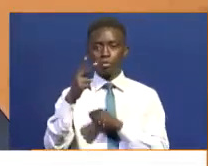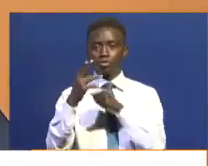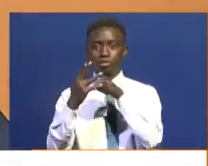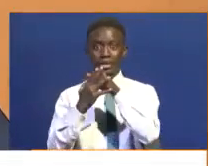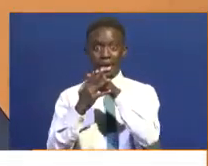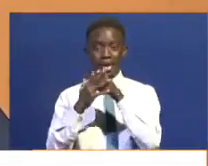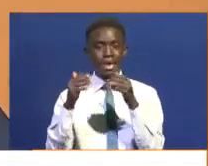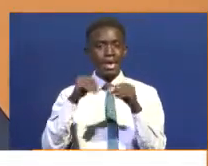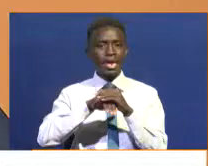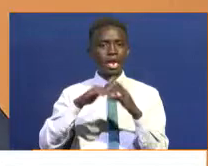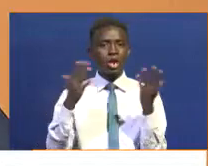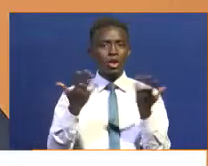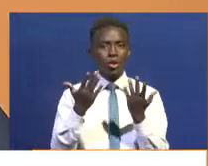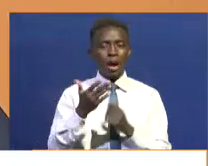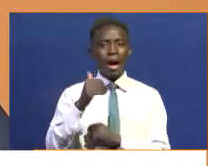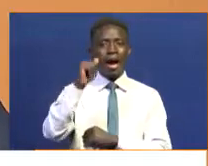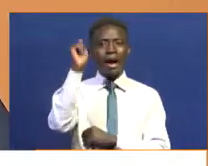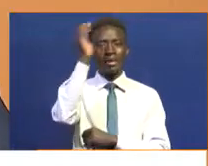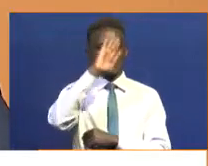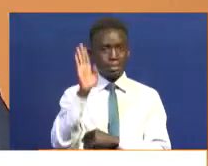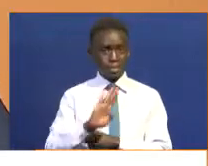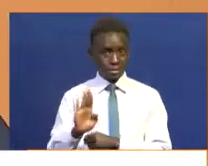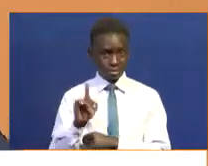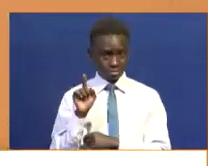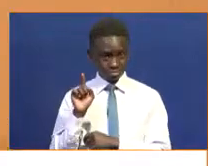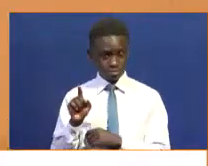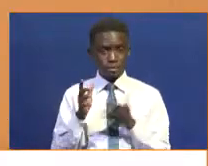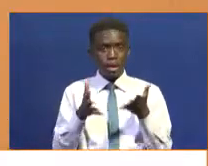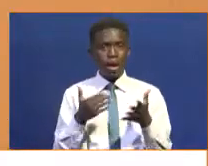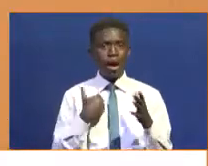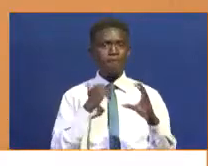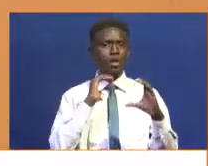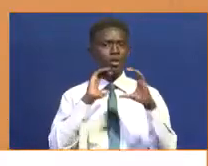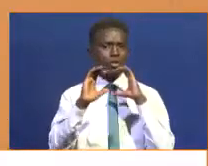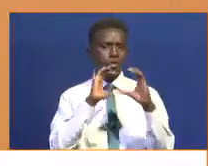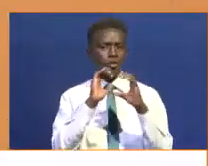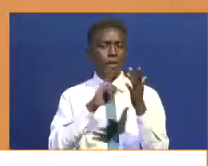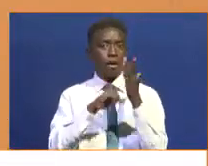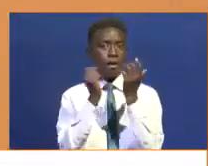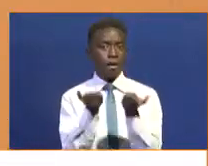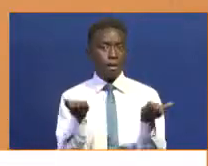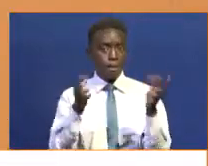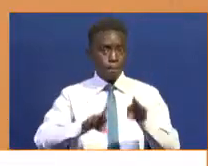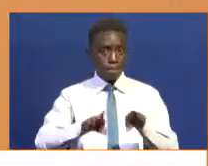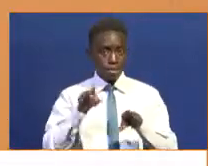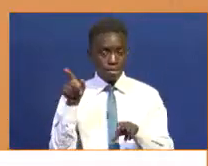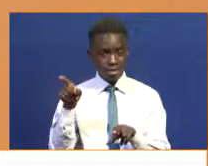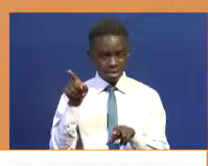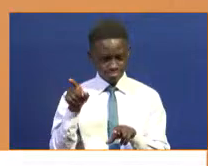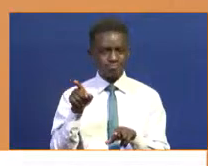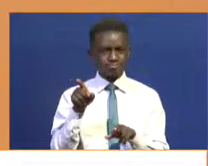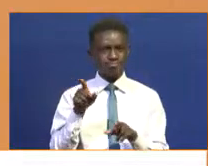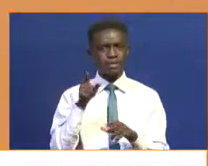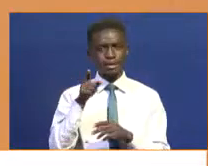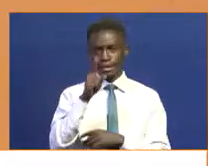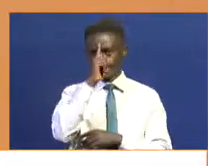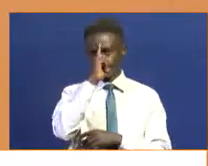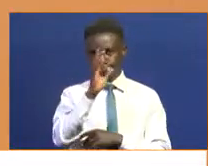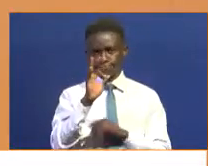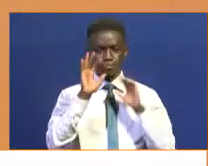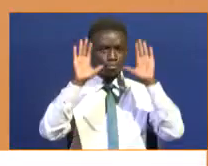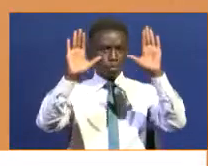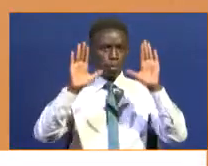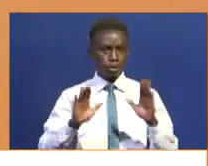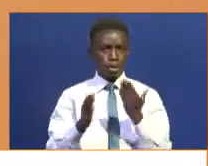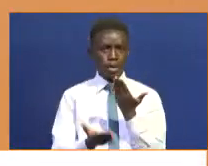Azerbaijan. We are talking about 15 days from now. The conversations that are going to take place there are going to be very critical in shaping the world